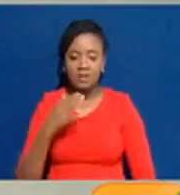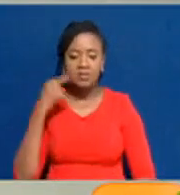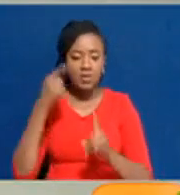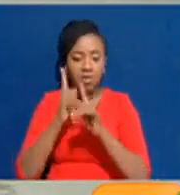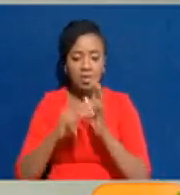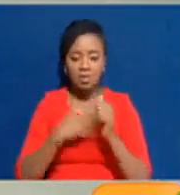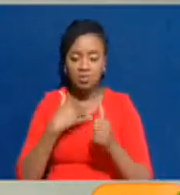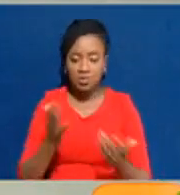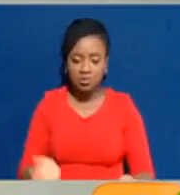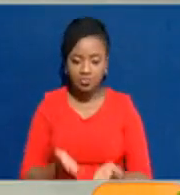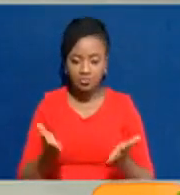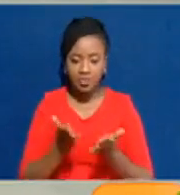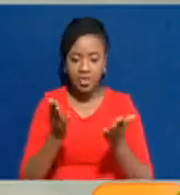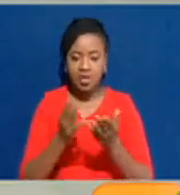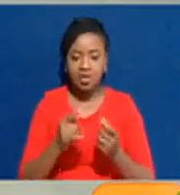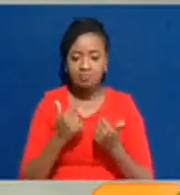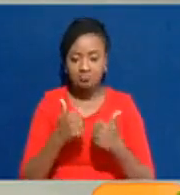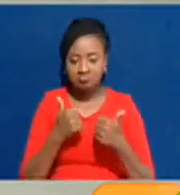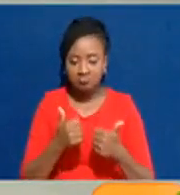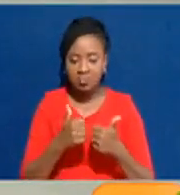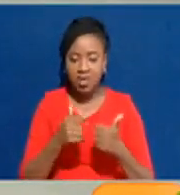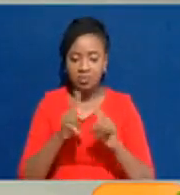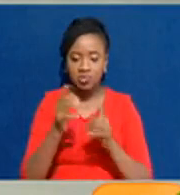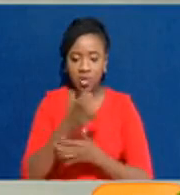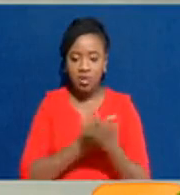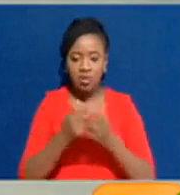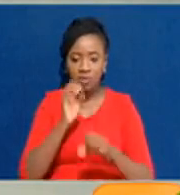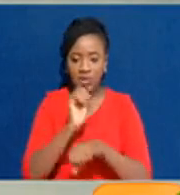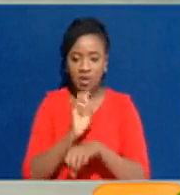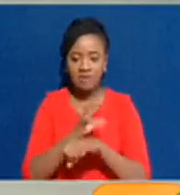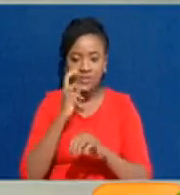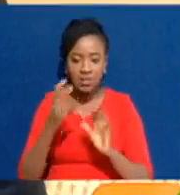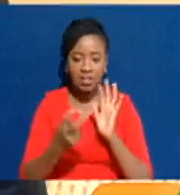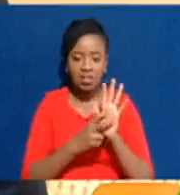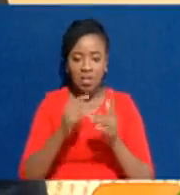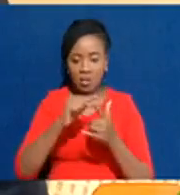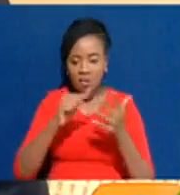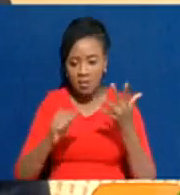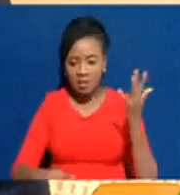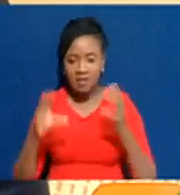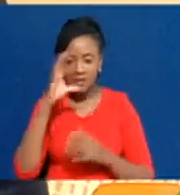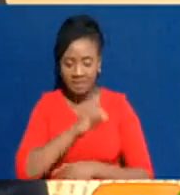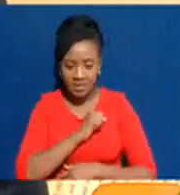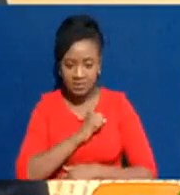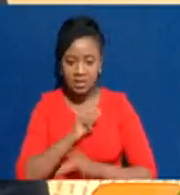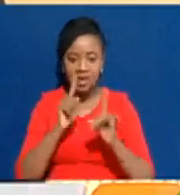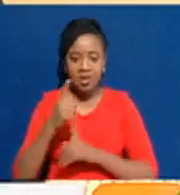factors that economic observers who made their submissions today noted were lacking. We are of the view that the